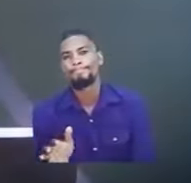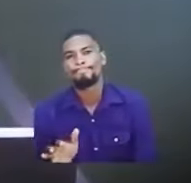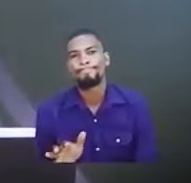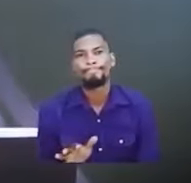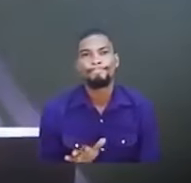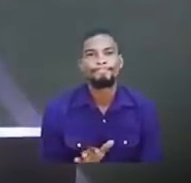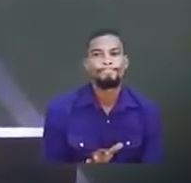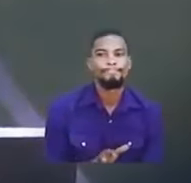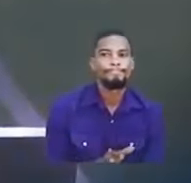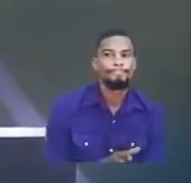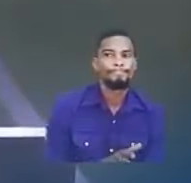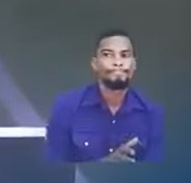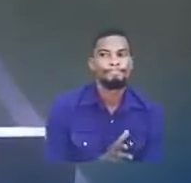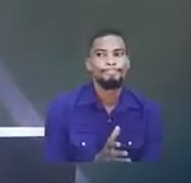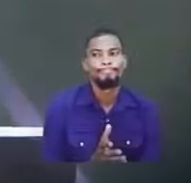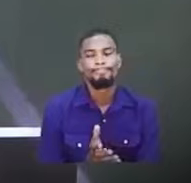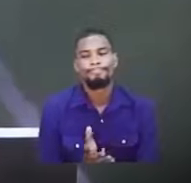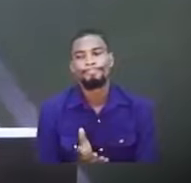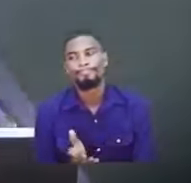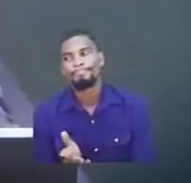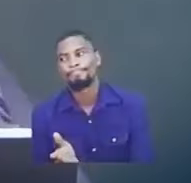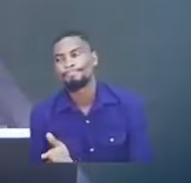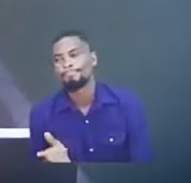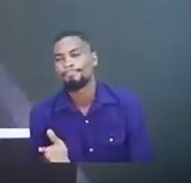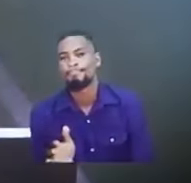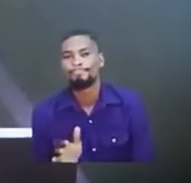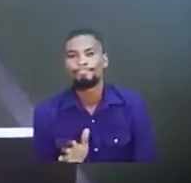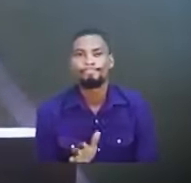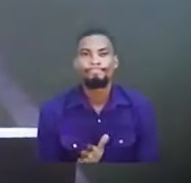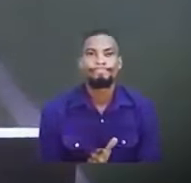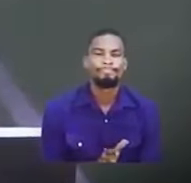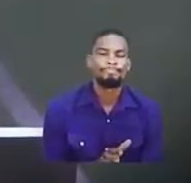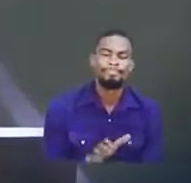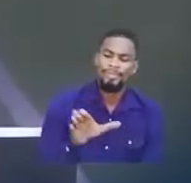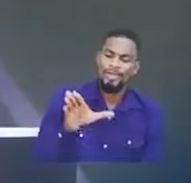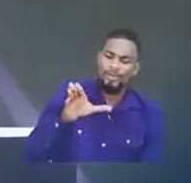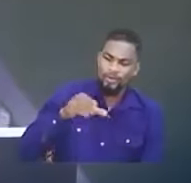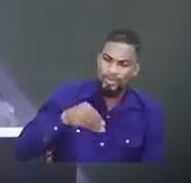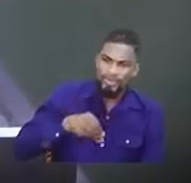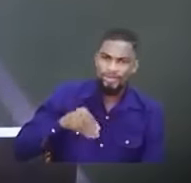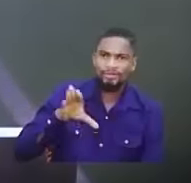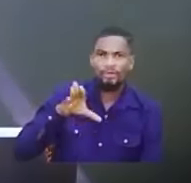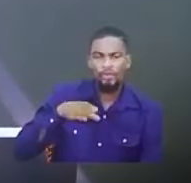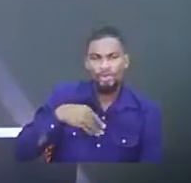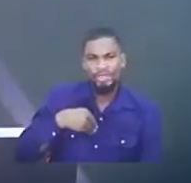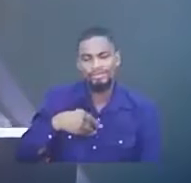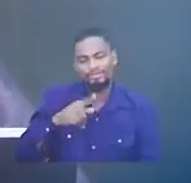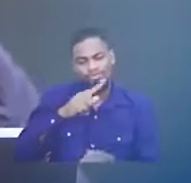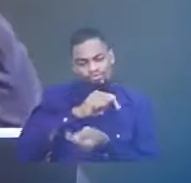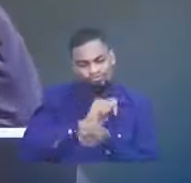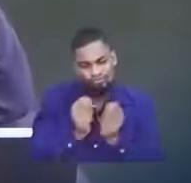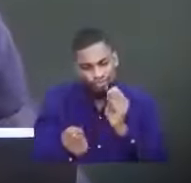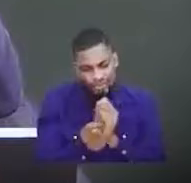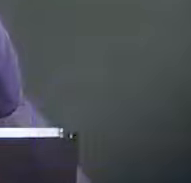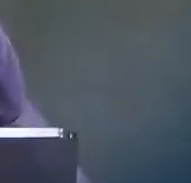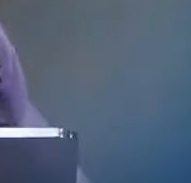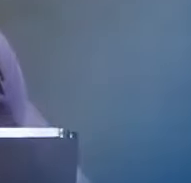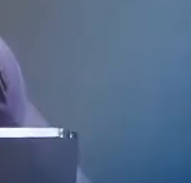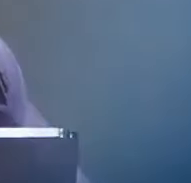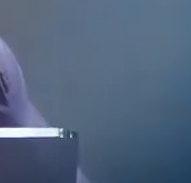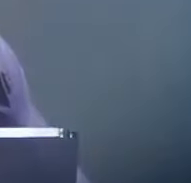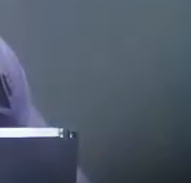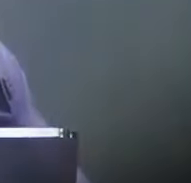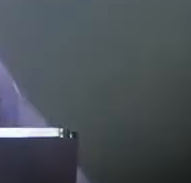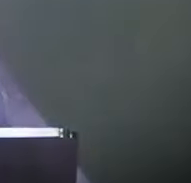in our church. Every time that you sit, receive it for yourself. Transform your life so you can transform